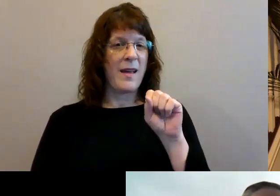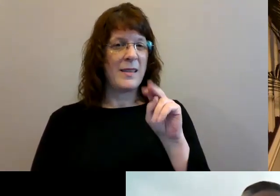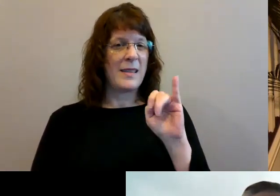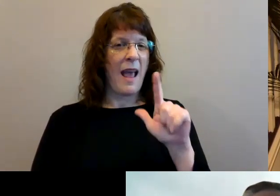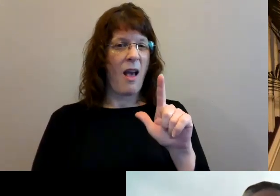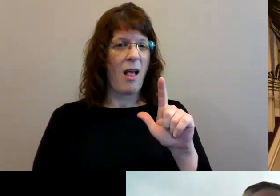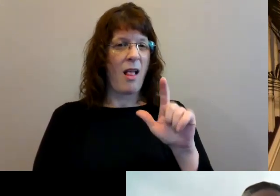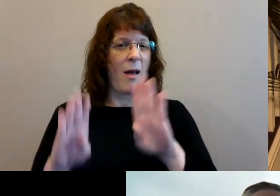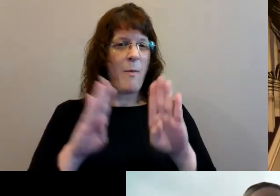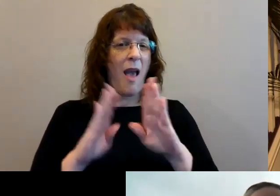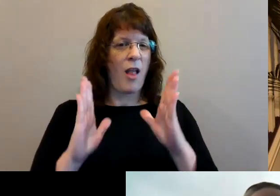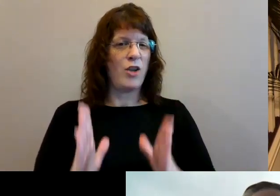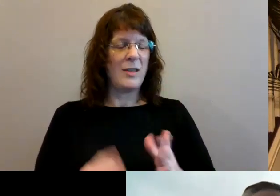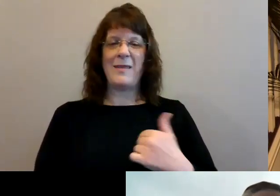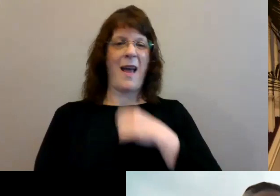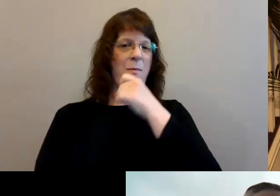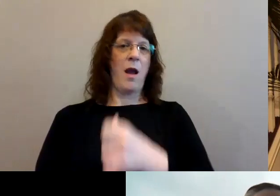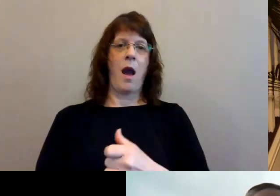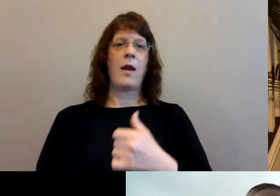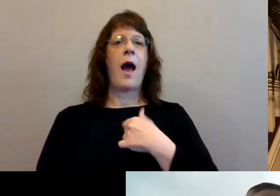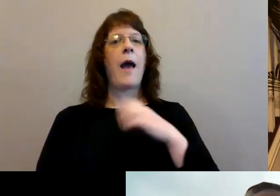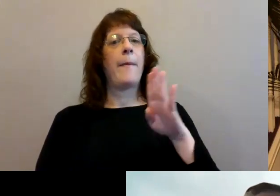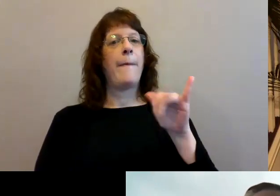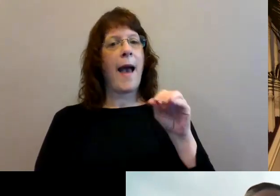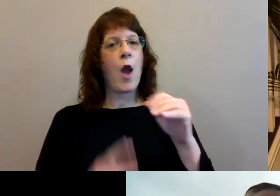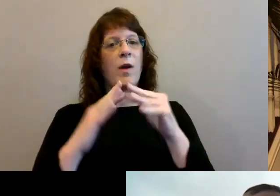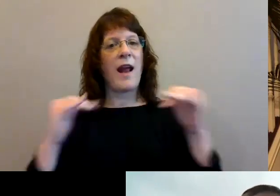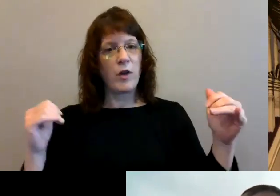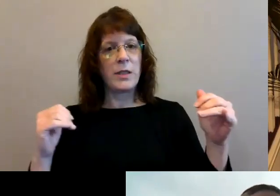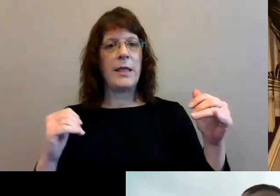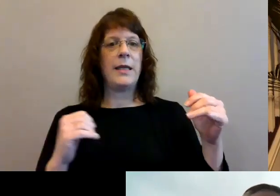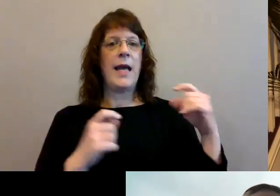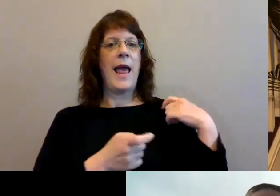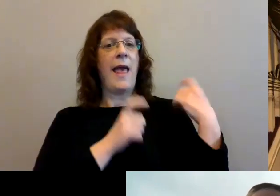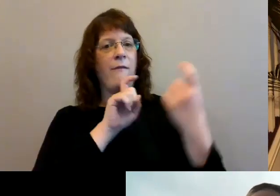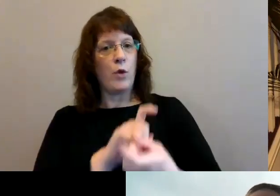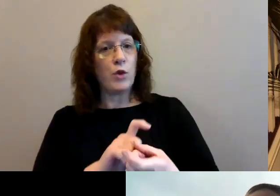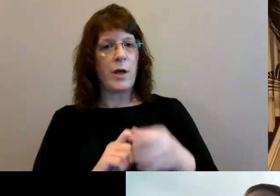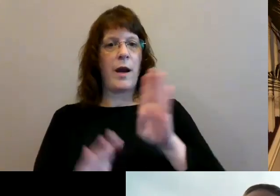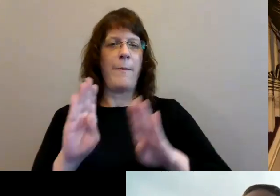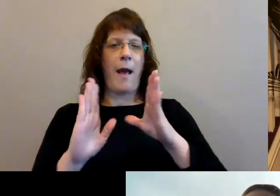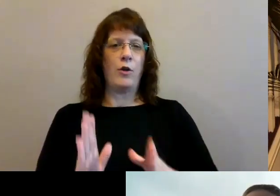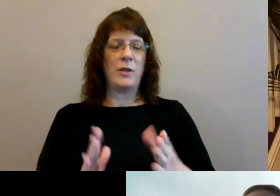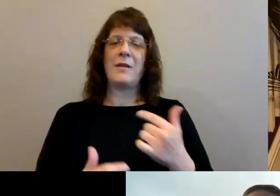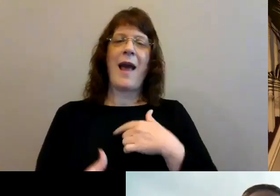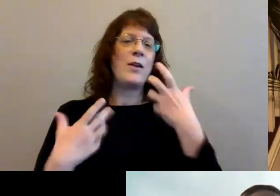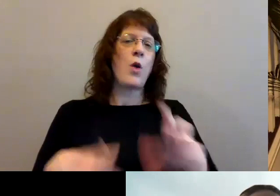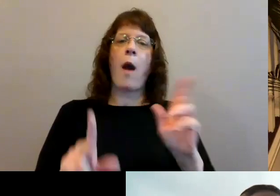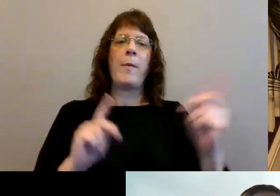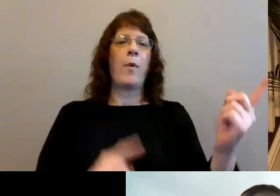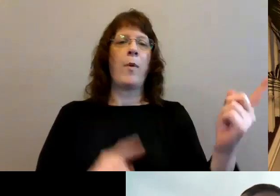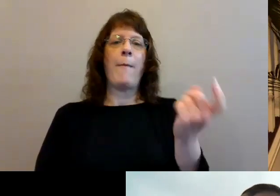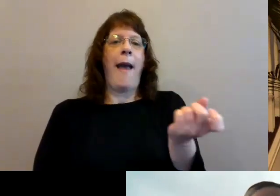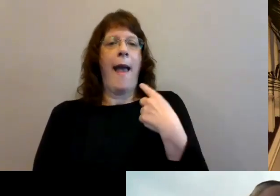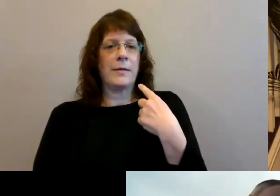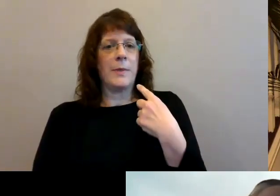and I am not. I am like a biodiversity evolutionary biologist. And so like I don't like when people come to me up to me and ask